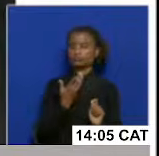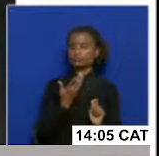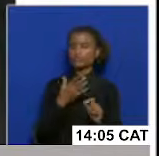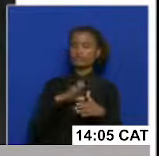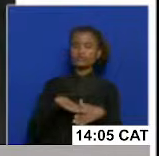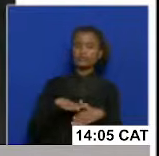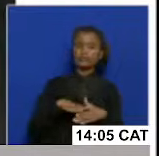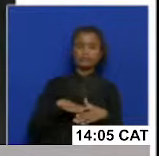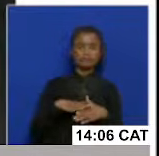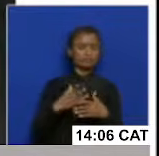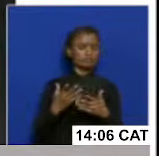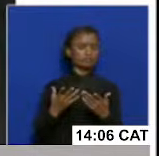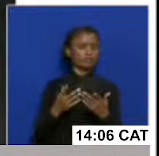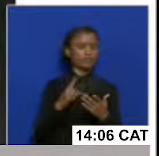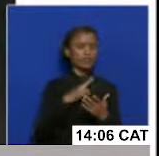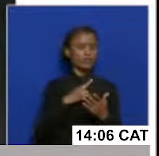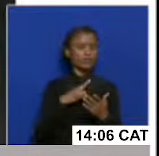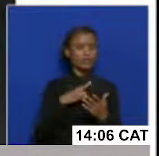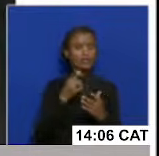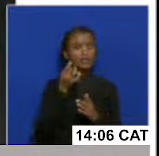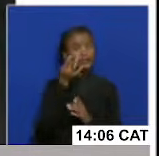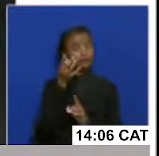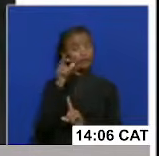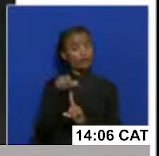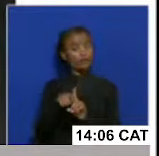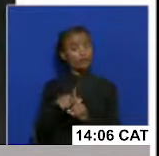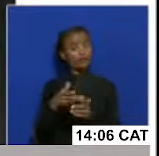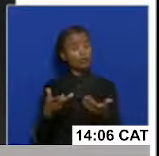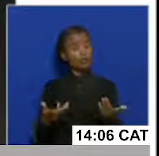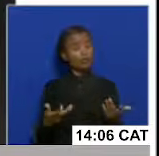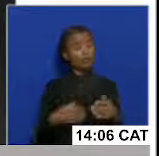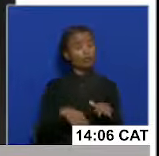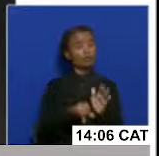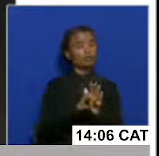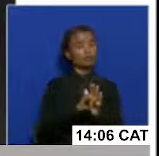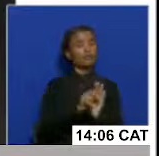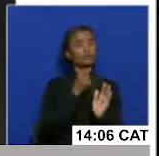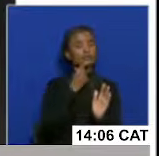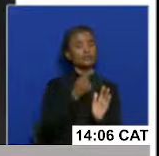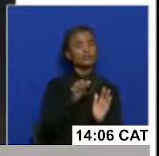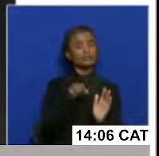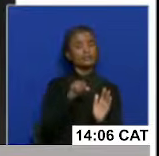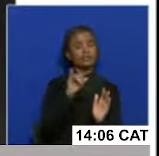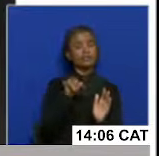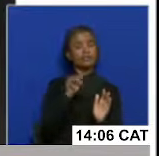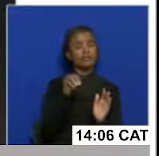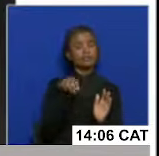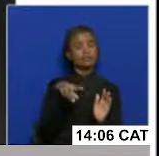as opposed to identifying the fact that there was a JMPD officer involved?